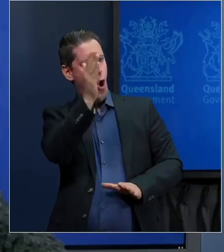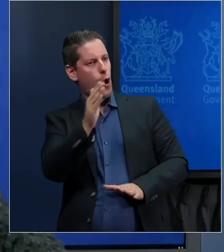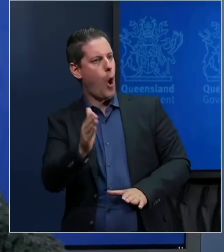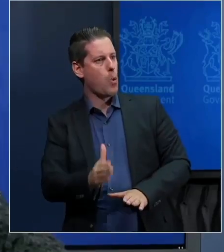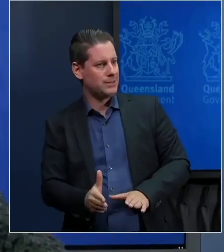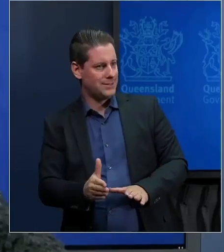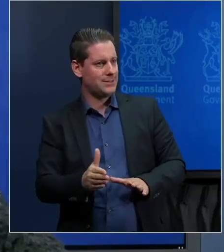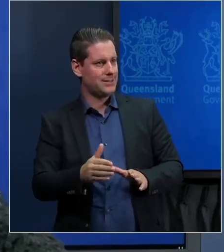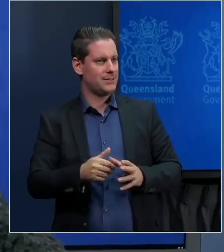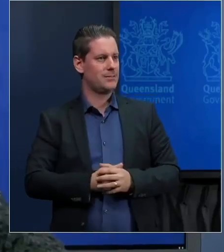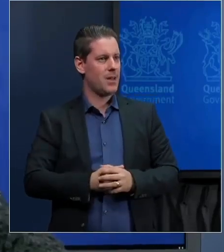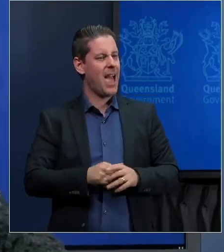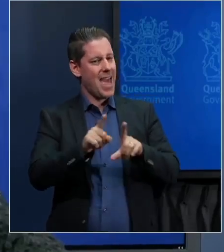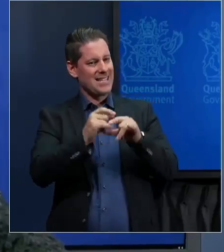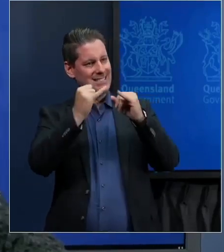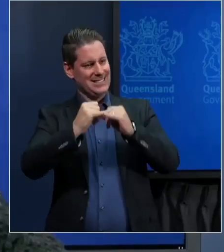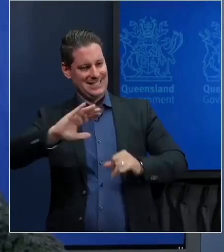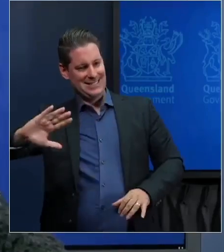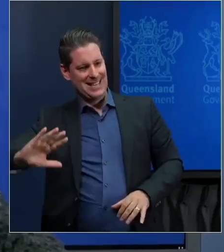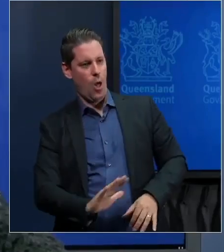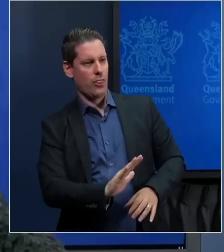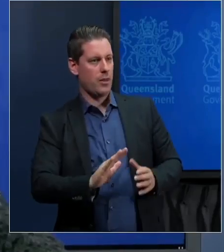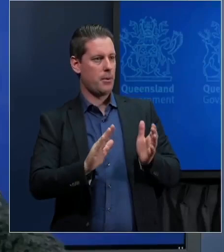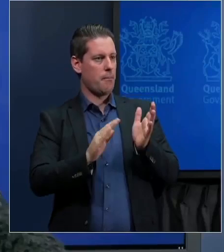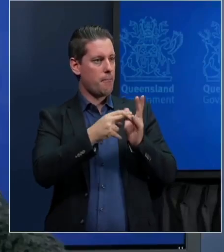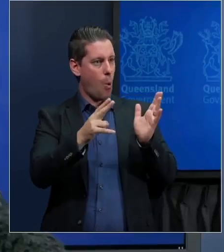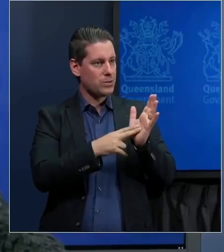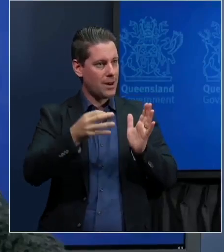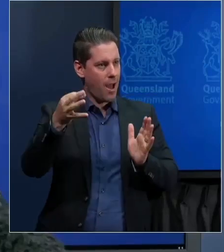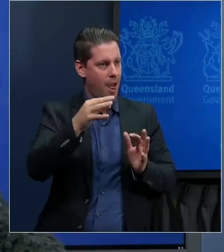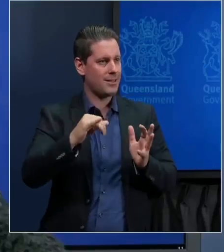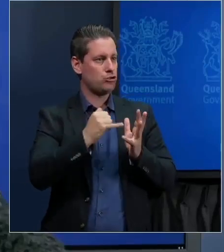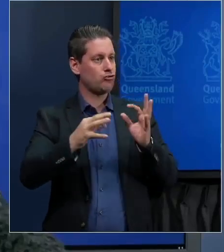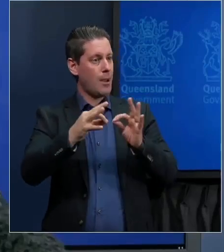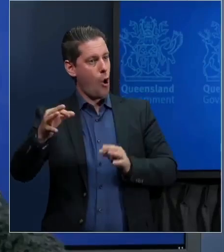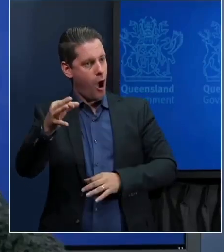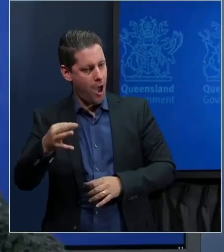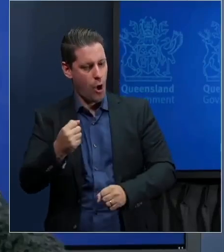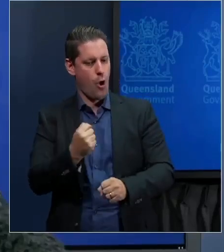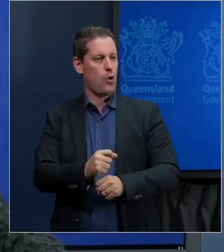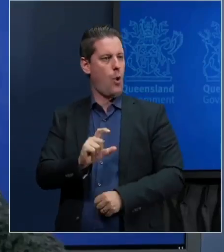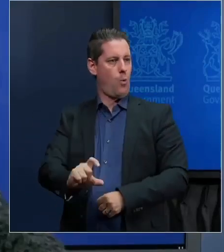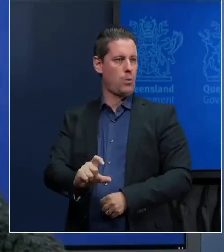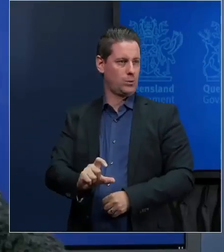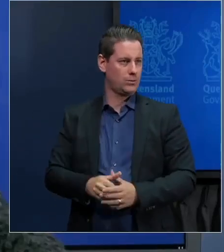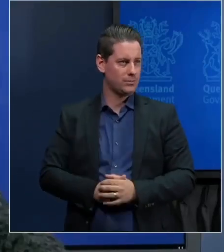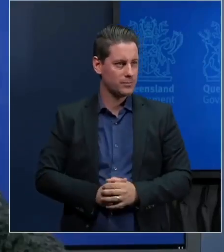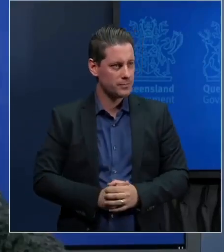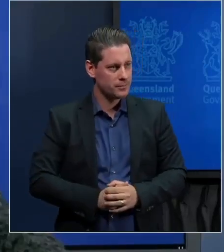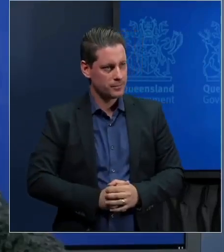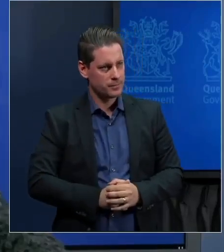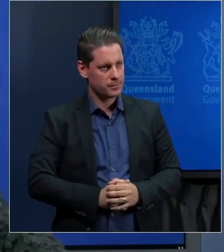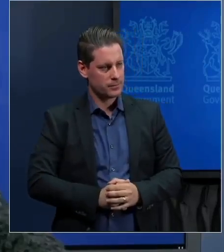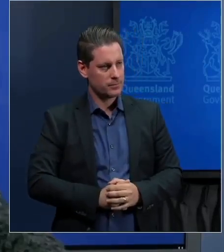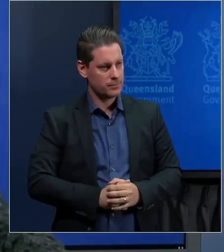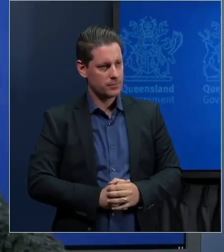to the south of the system. So that extends down through Moreton, Stradbroke and those Gold Coast, exposed coasts of the Gold Coast. And that is